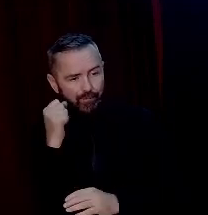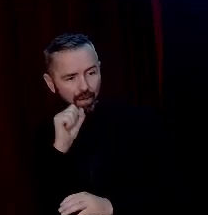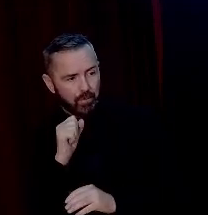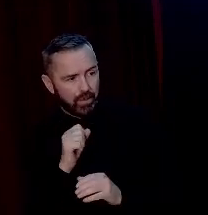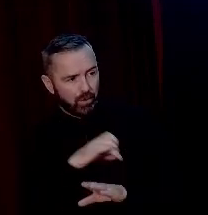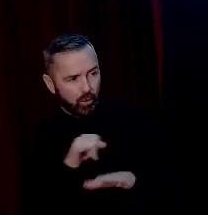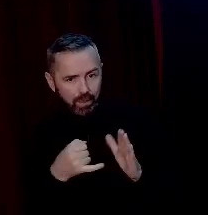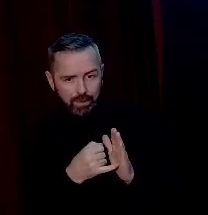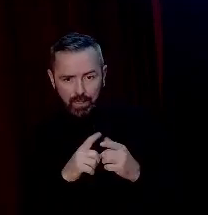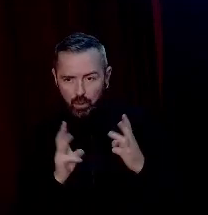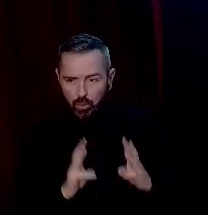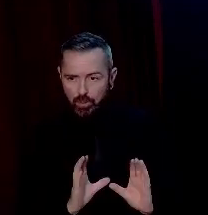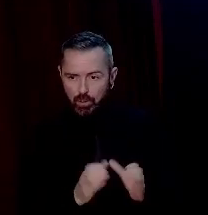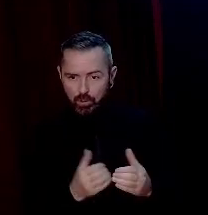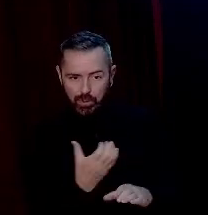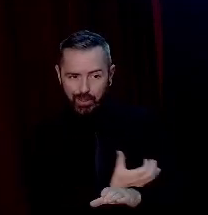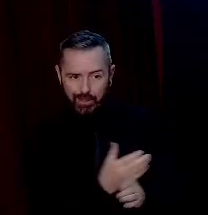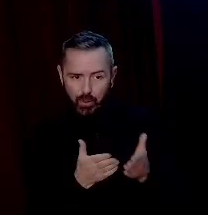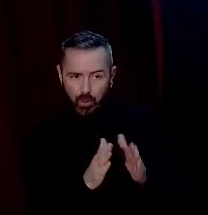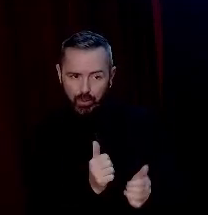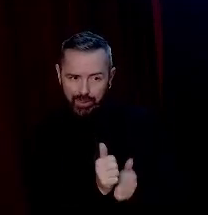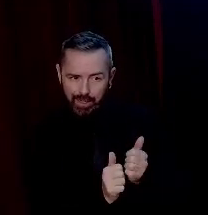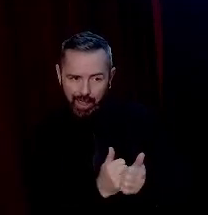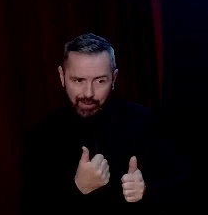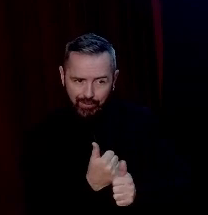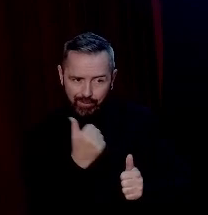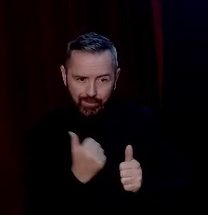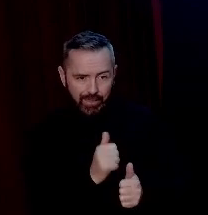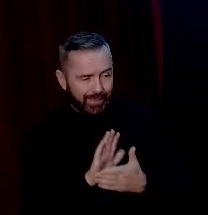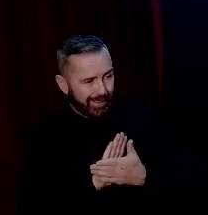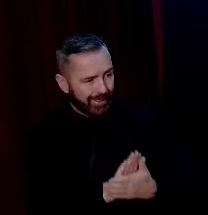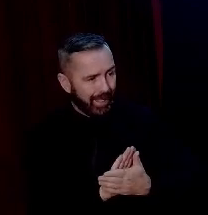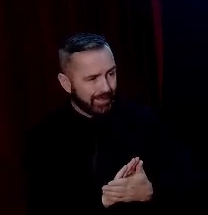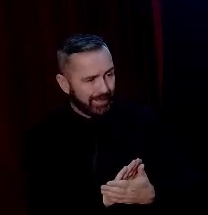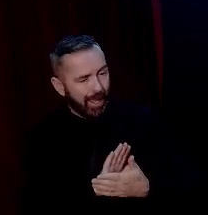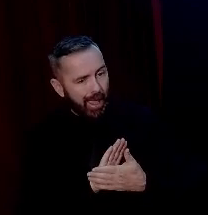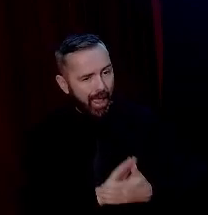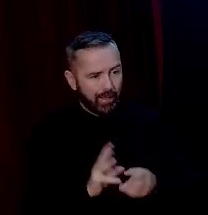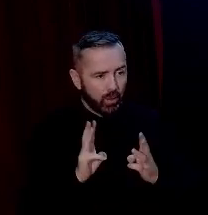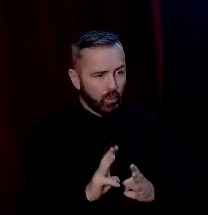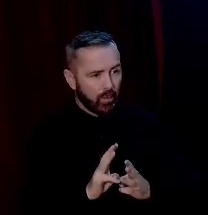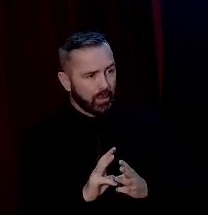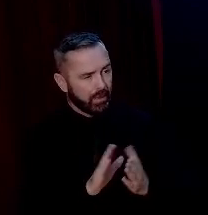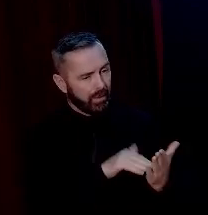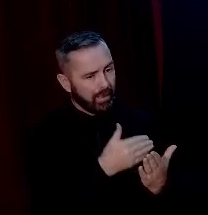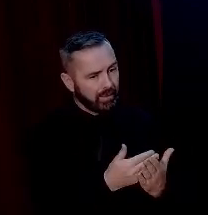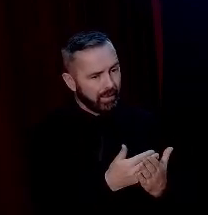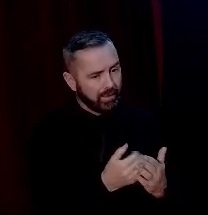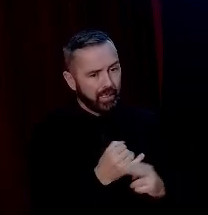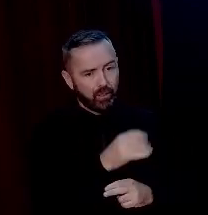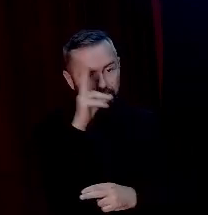and women's groups, who continued their public activism against anti-women legislation in their opposition, for example,